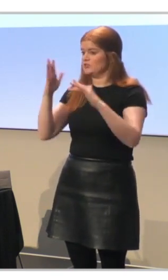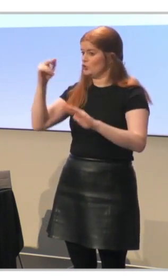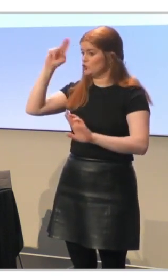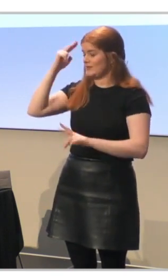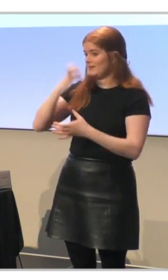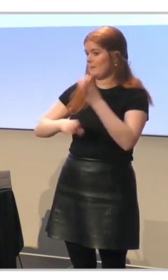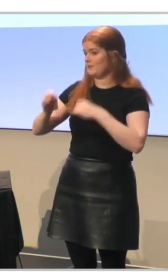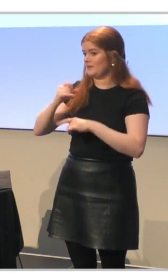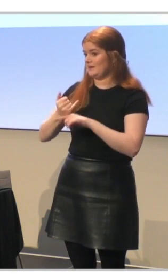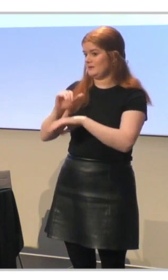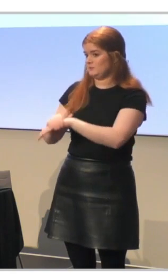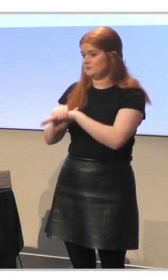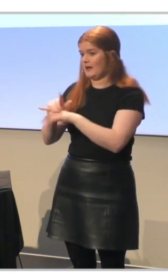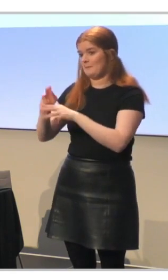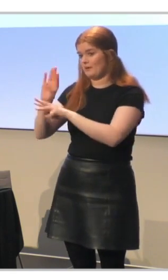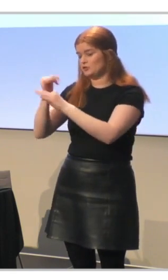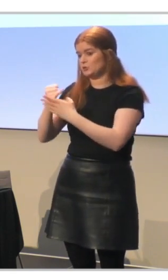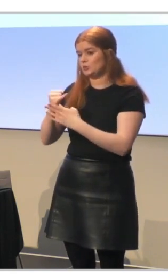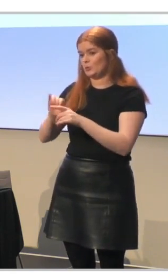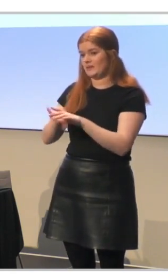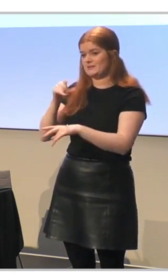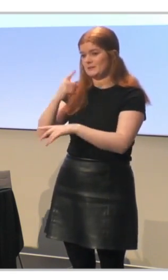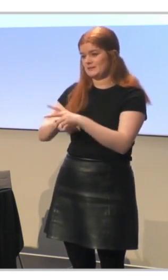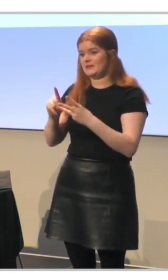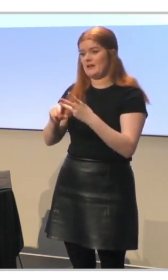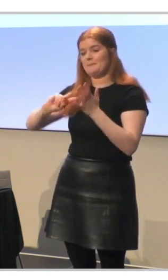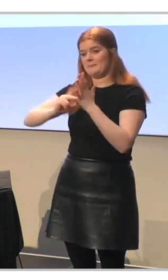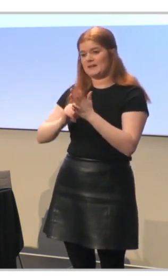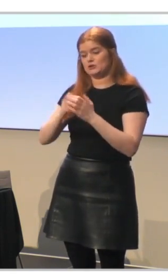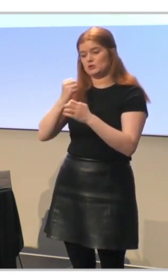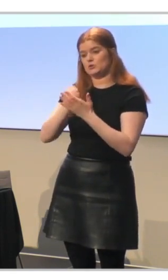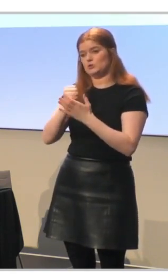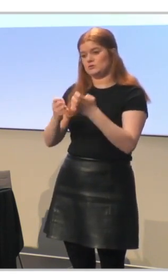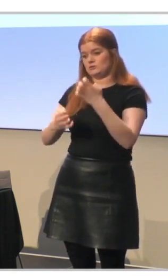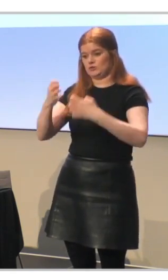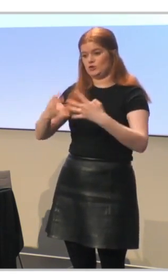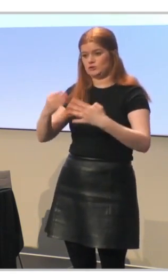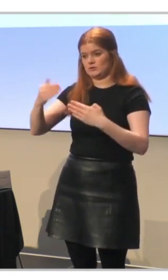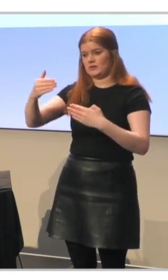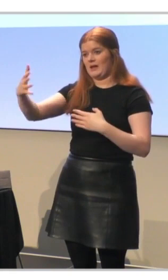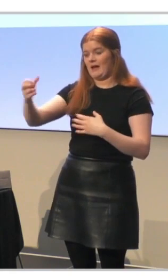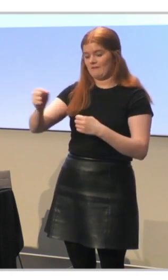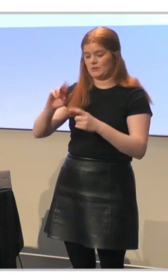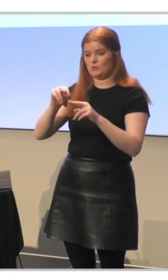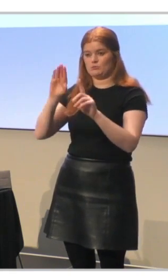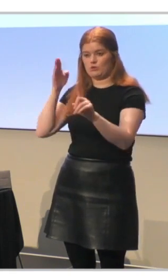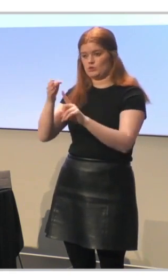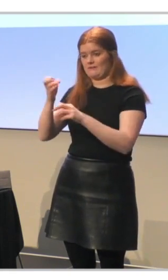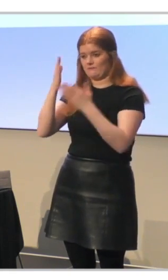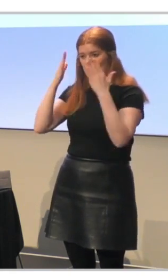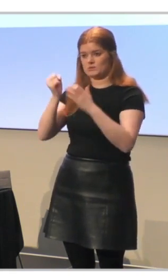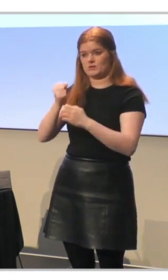understanding and empathy among peers of students with disabilities, and mapping students' outcomes that have a whole child approach while focusing on skills for